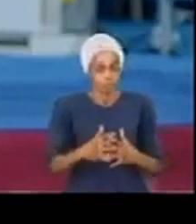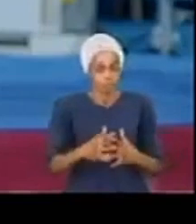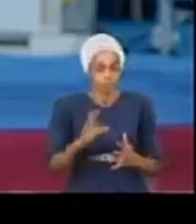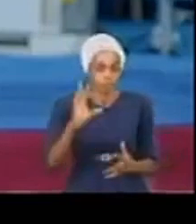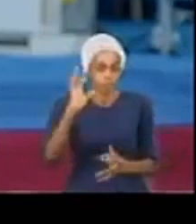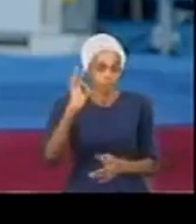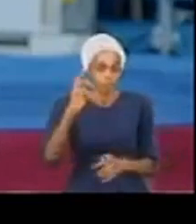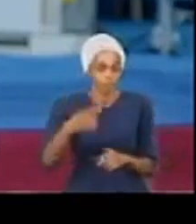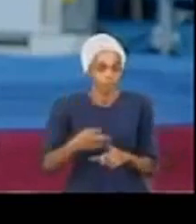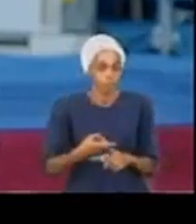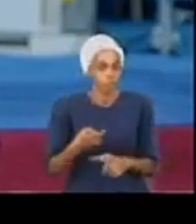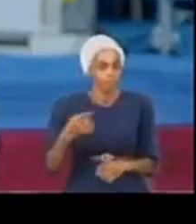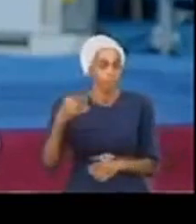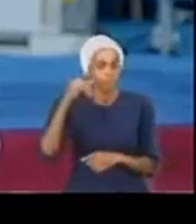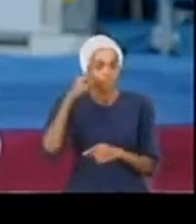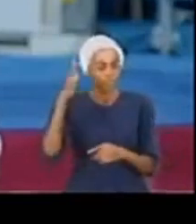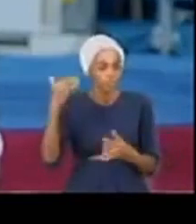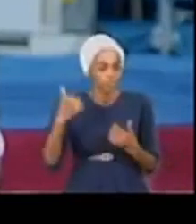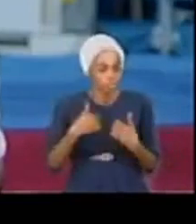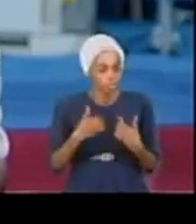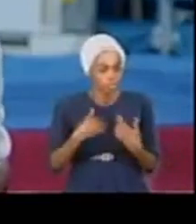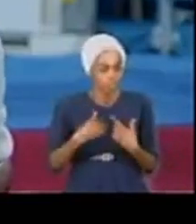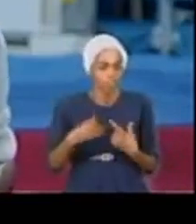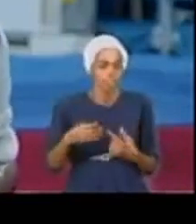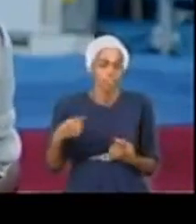the Lord delivered me. Then,